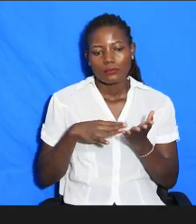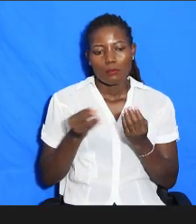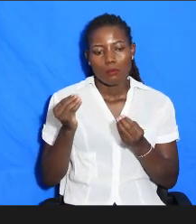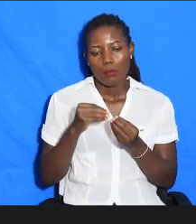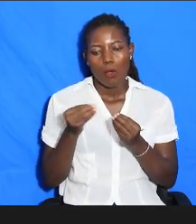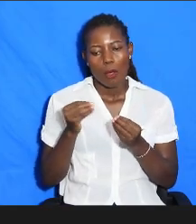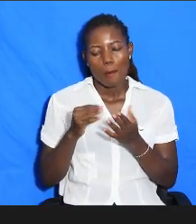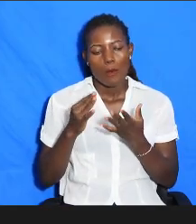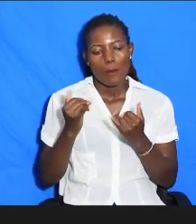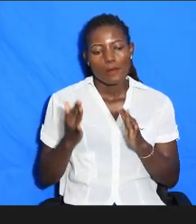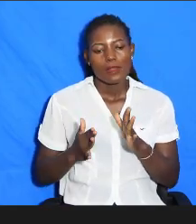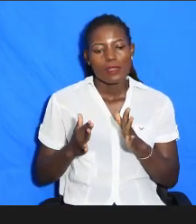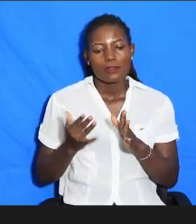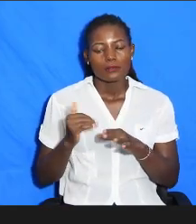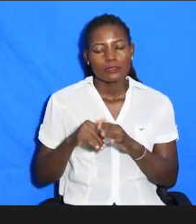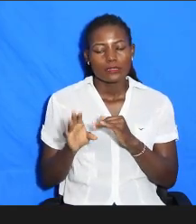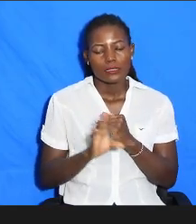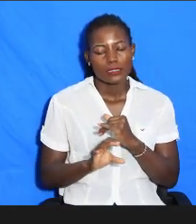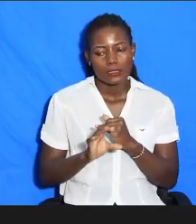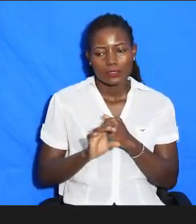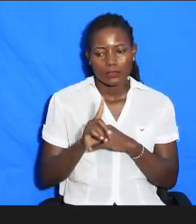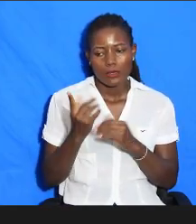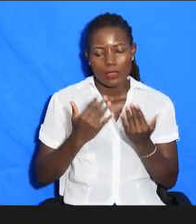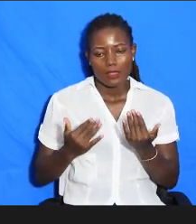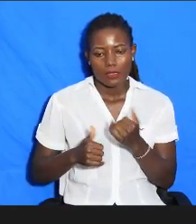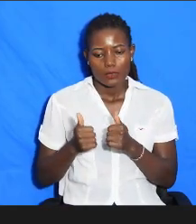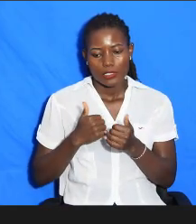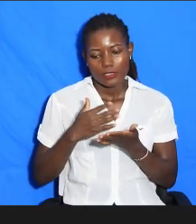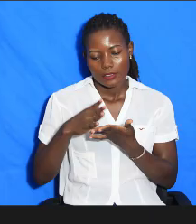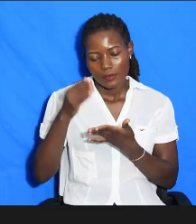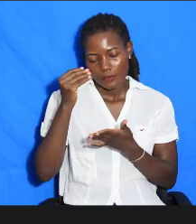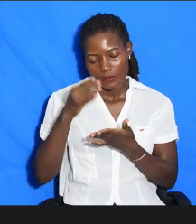more athletes in this country. So, and one thing that I've really learned, especially